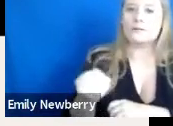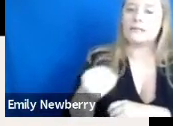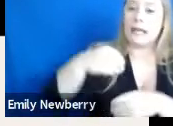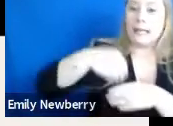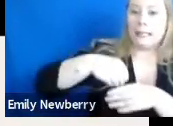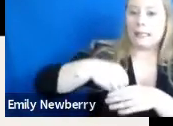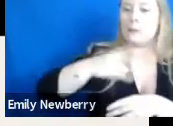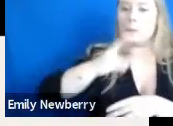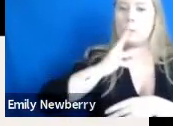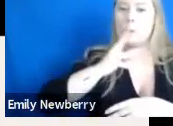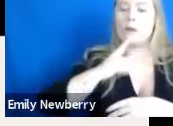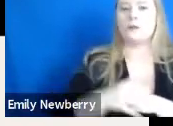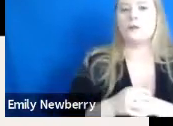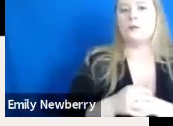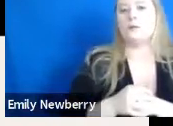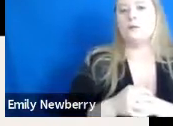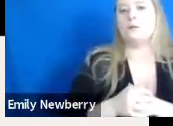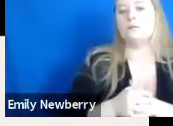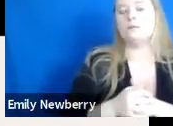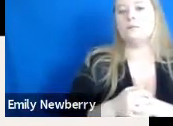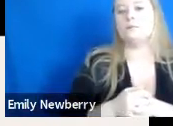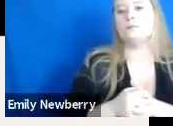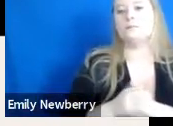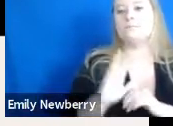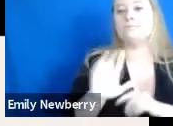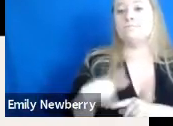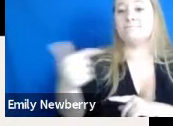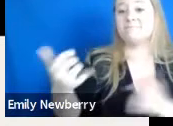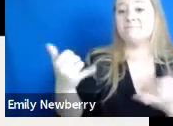So Dennis, I'll turn it over to you.